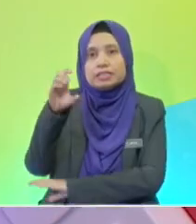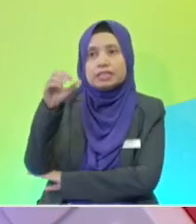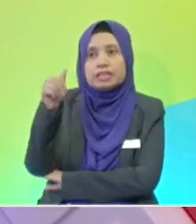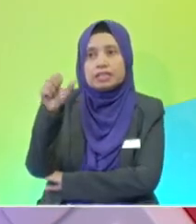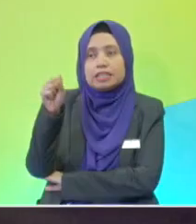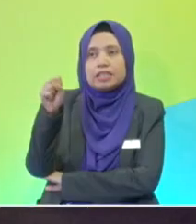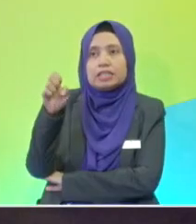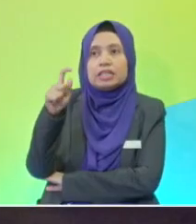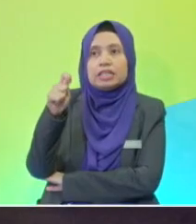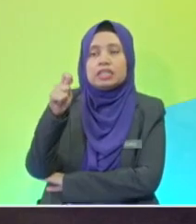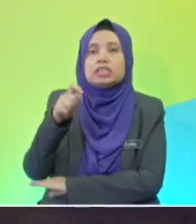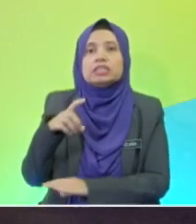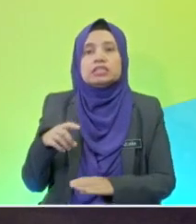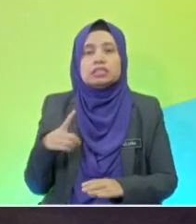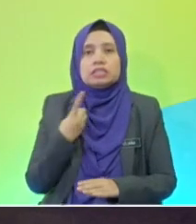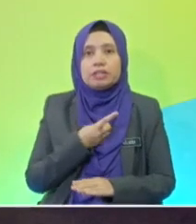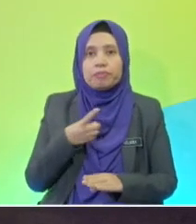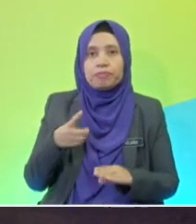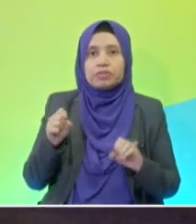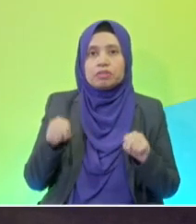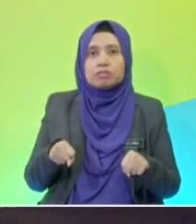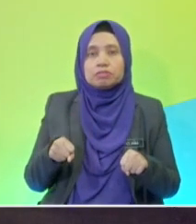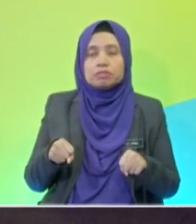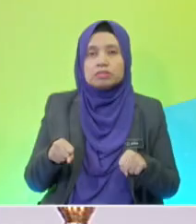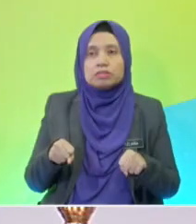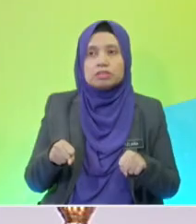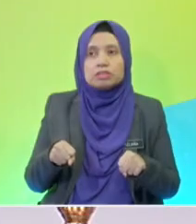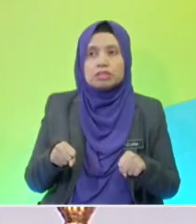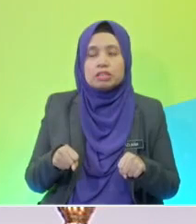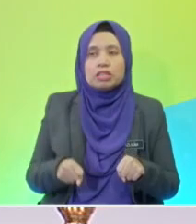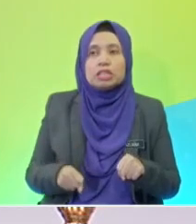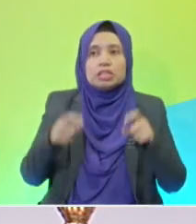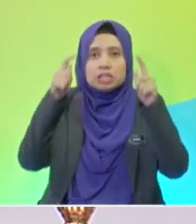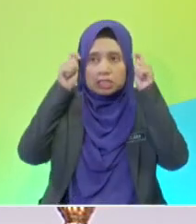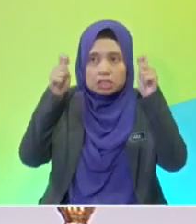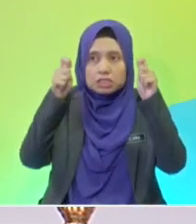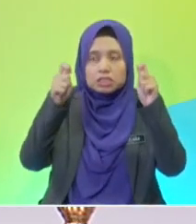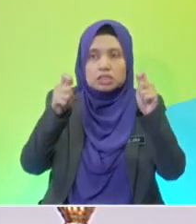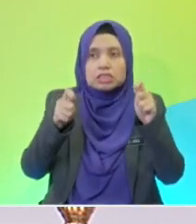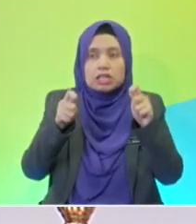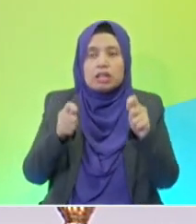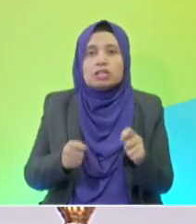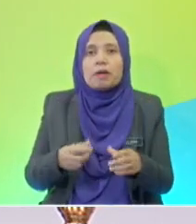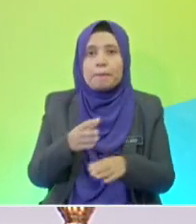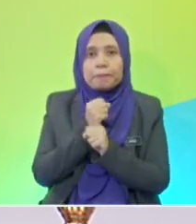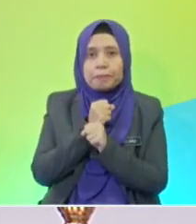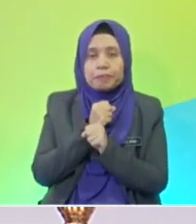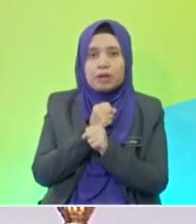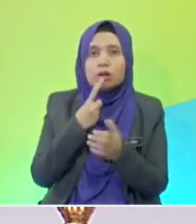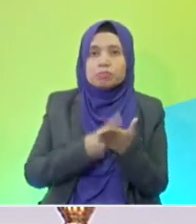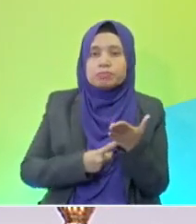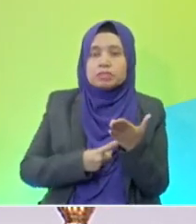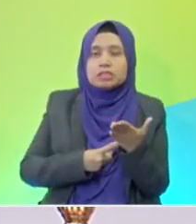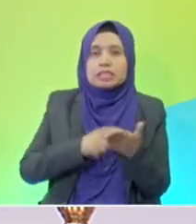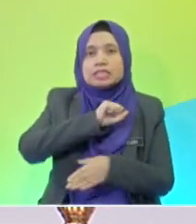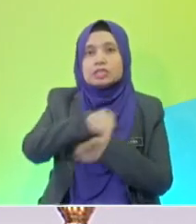Alright. So probably we can jump into Teacher M, probably we can jump into an overall feedback for the pupils